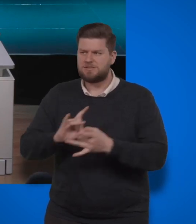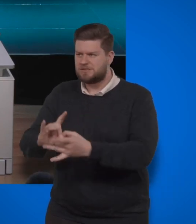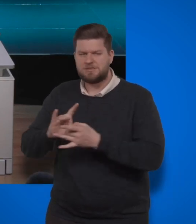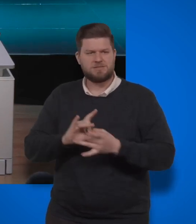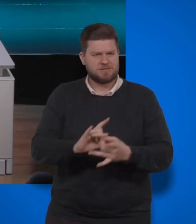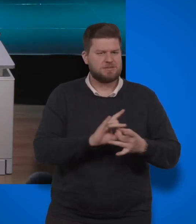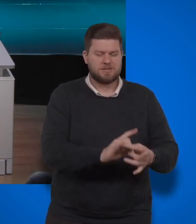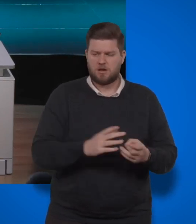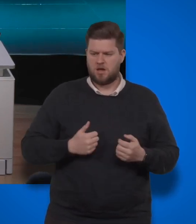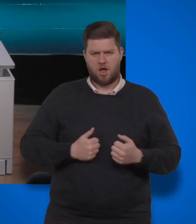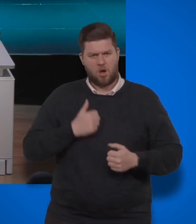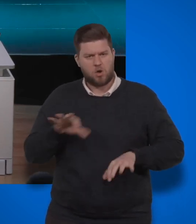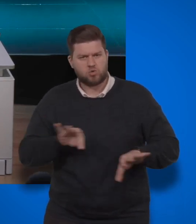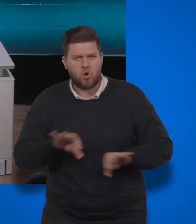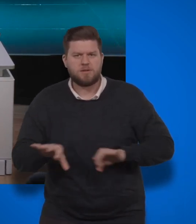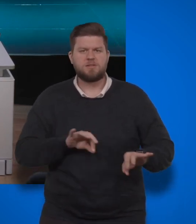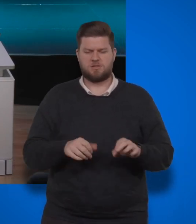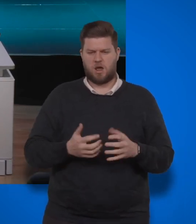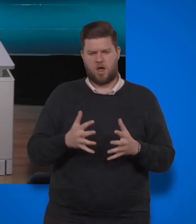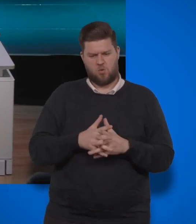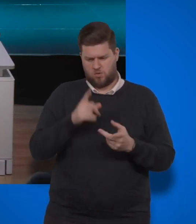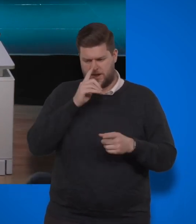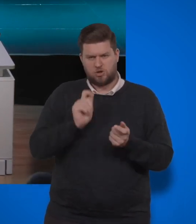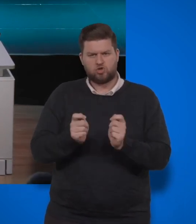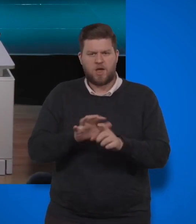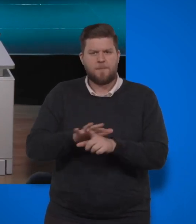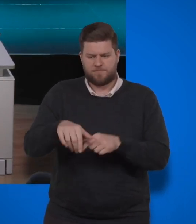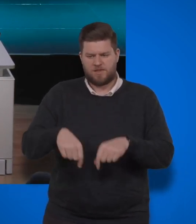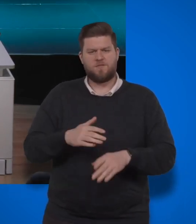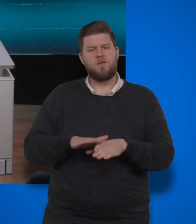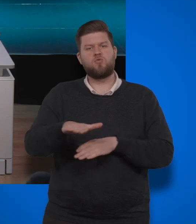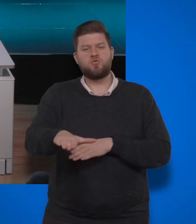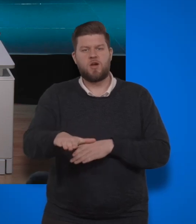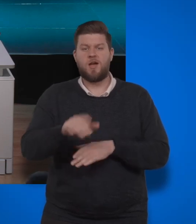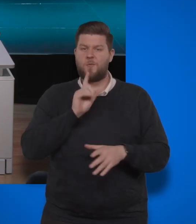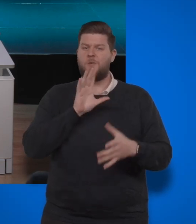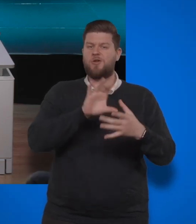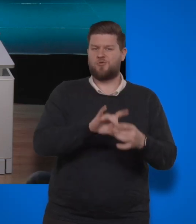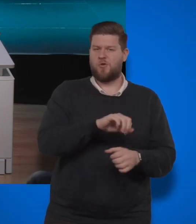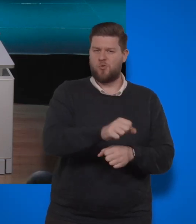to shape this for the better. We will join your campaign for real humanity.